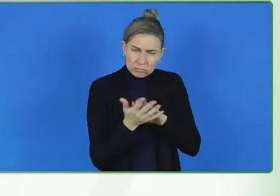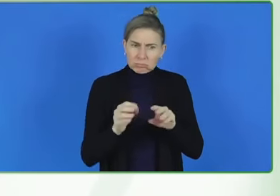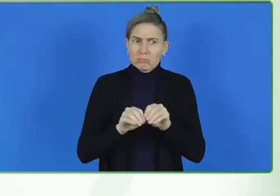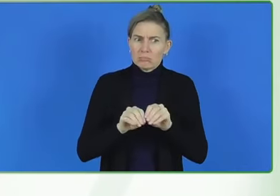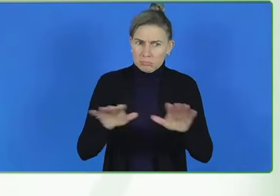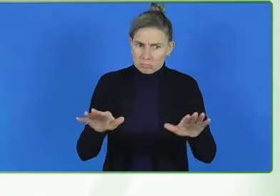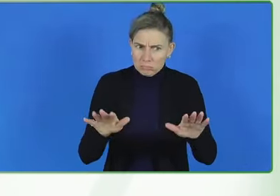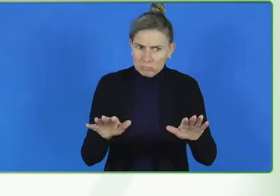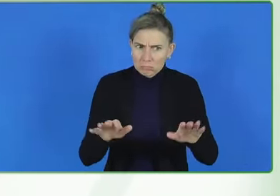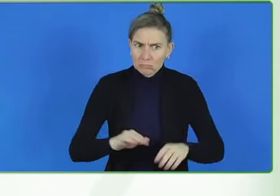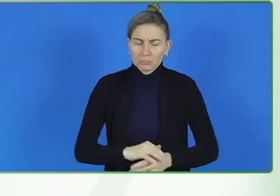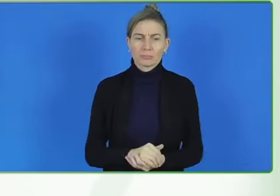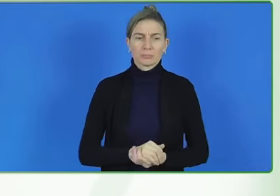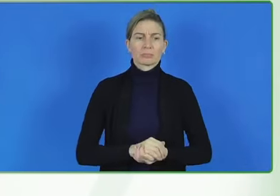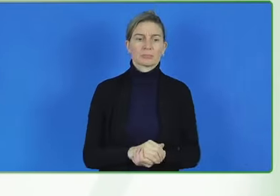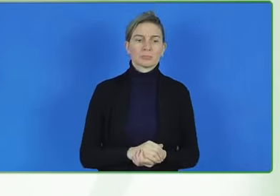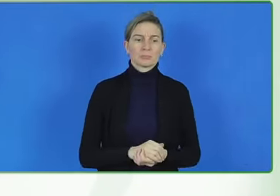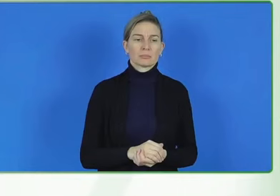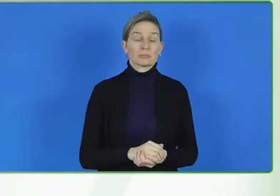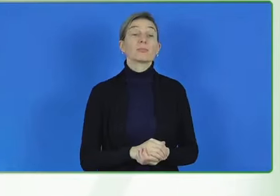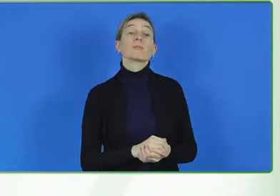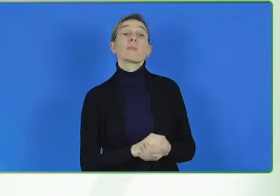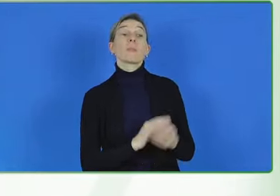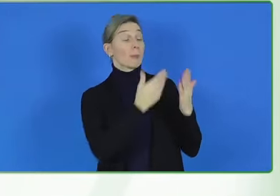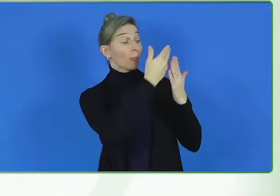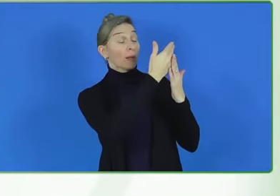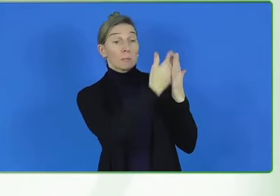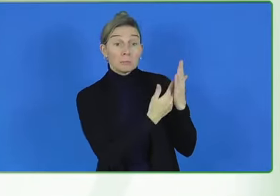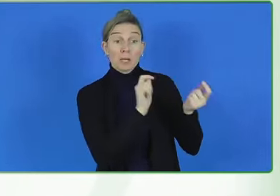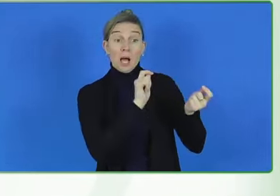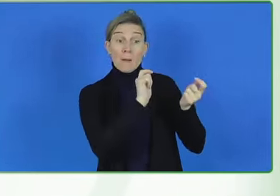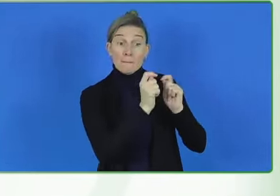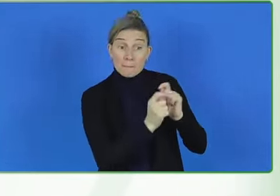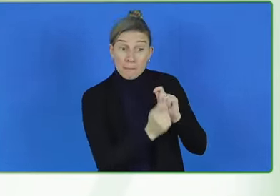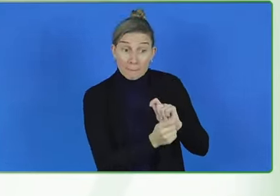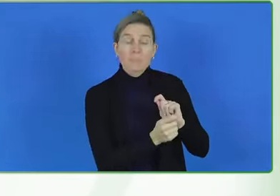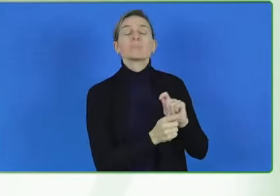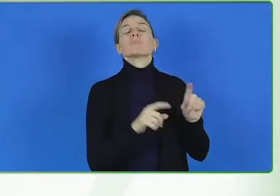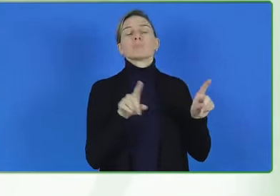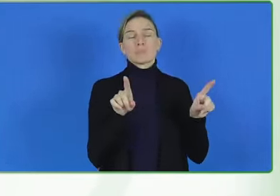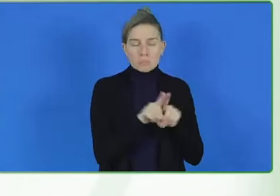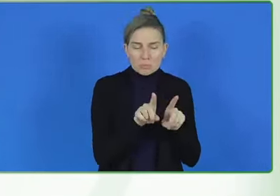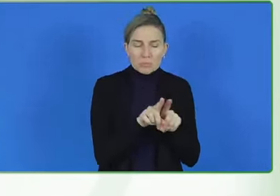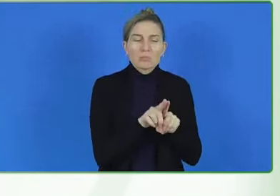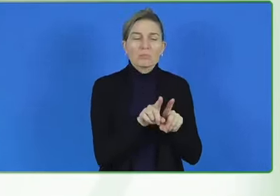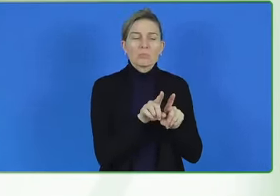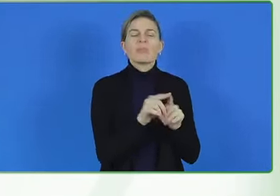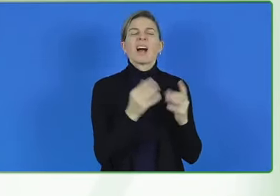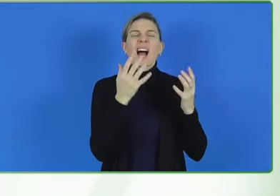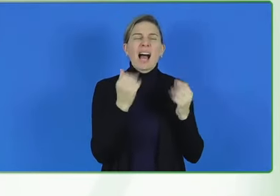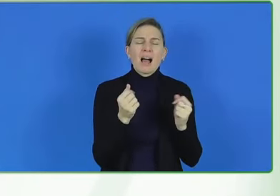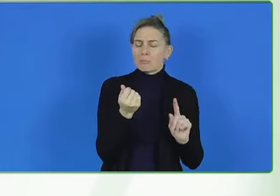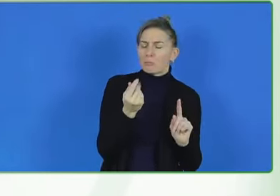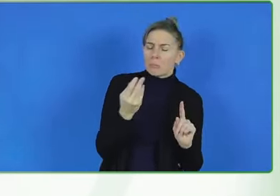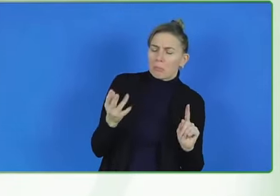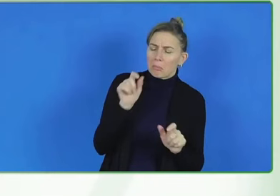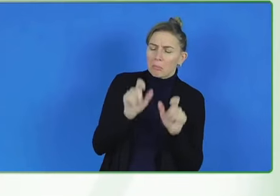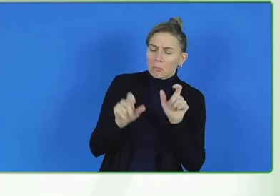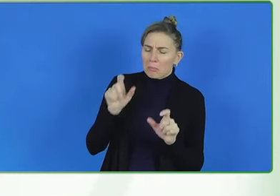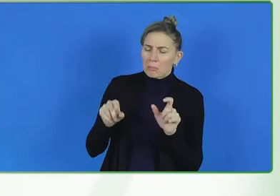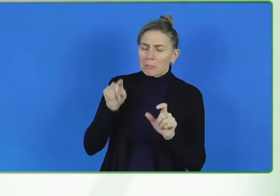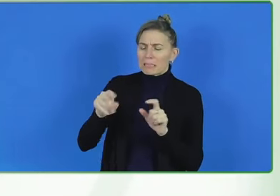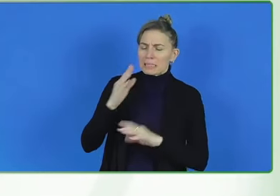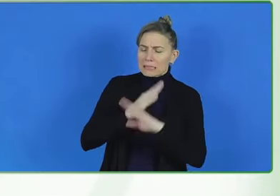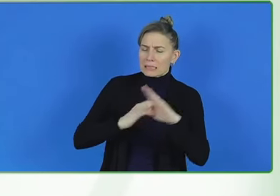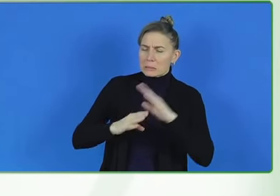commitments. Amendments will also remove existing prohibitions on certain persons with disability from serving on jurors to ensure